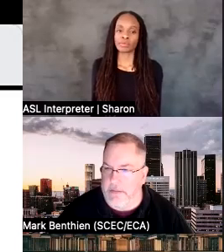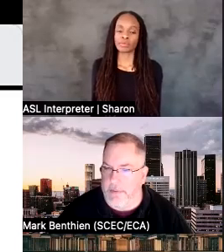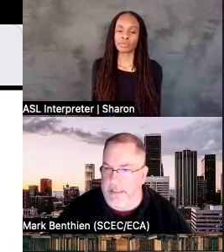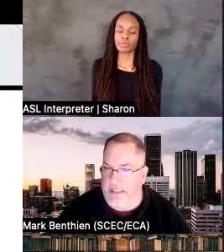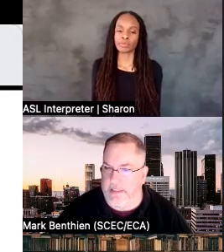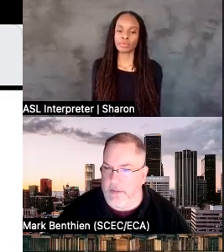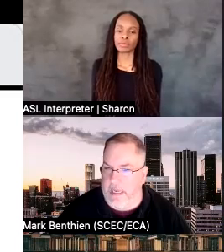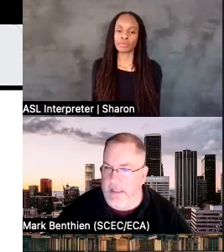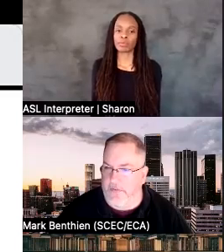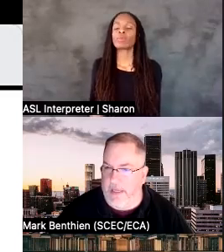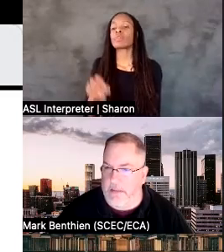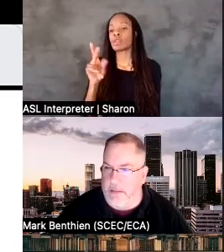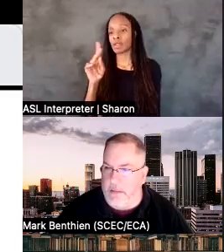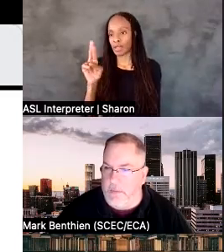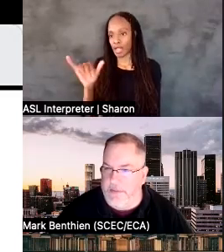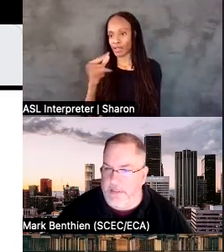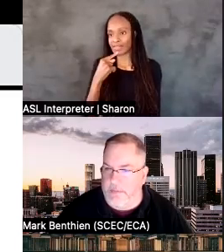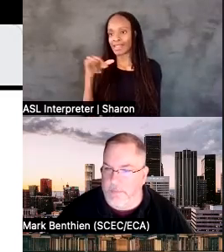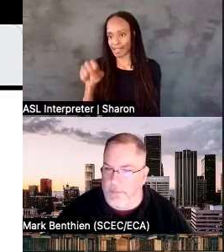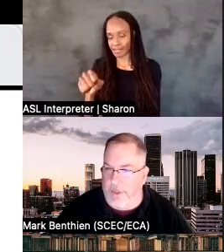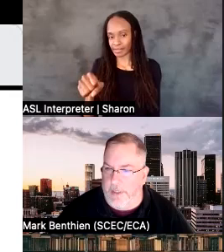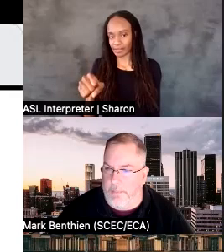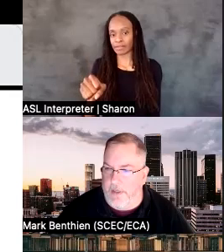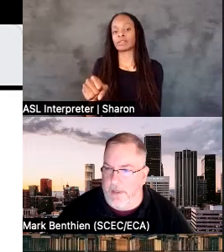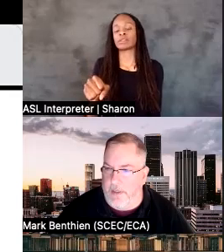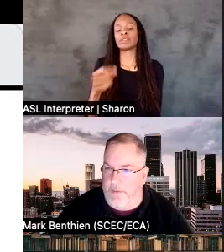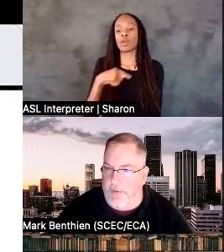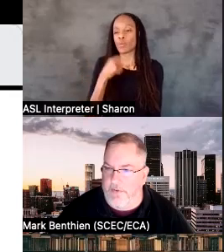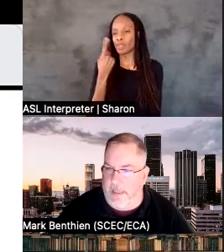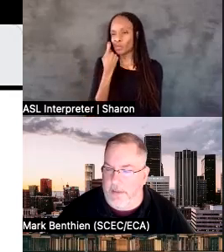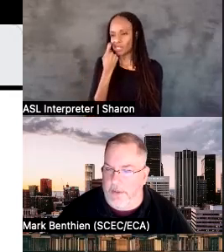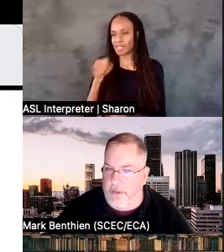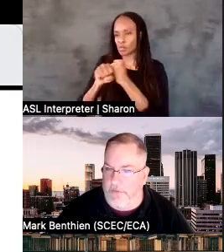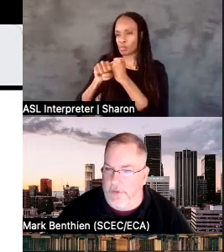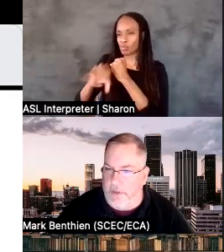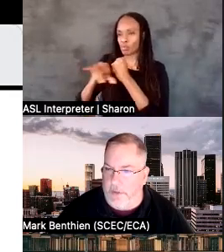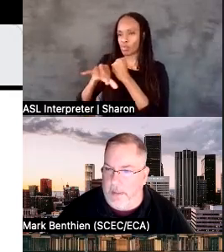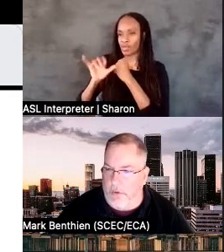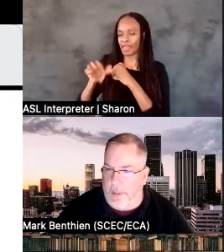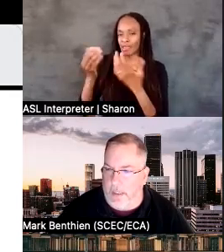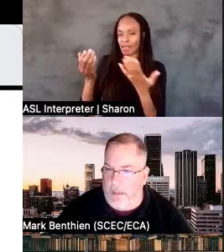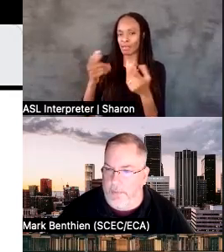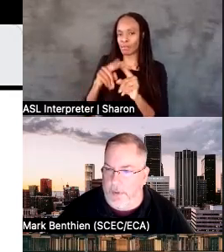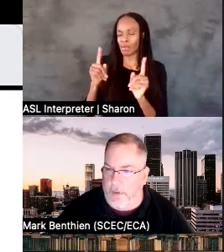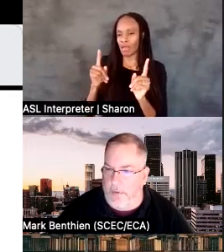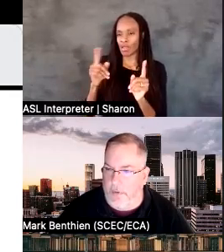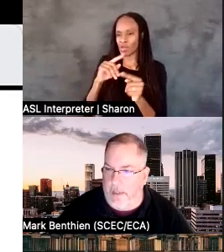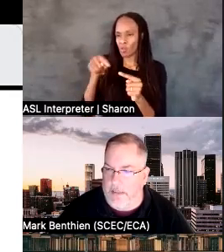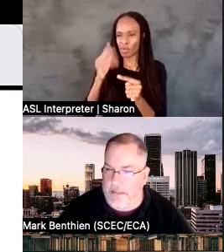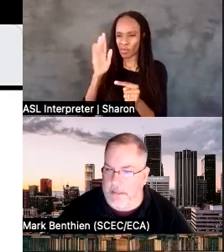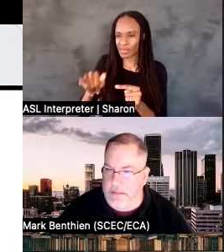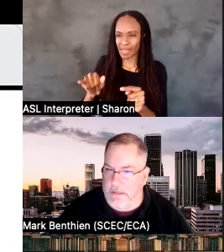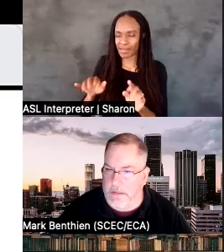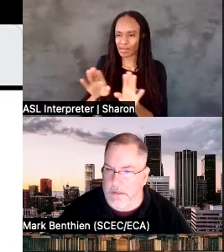Yes, and he's replied yes. So Ken, is that, we just promoted it, but what's the likelihood of that opening up or